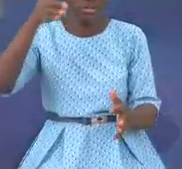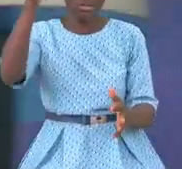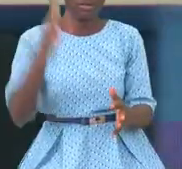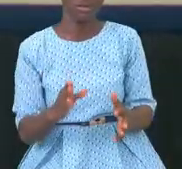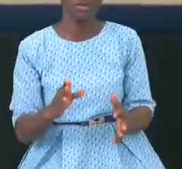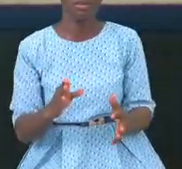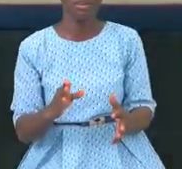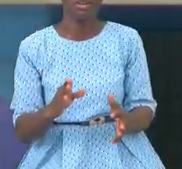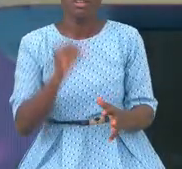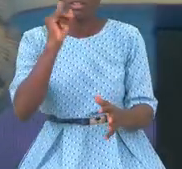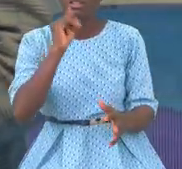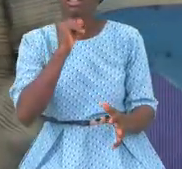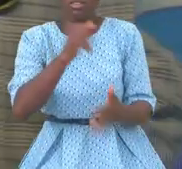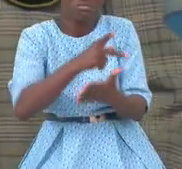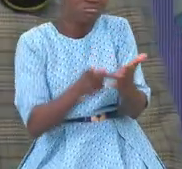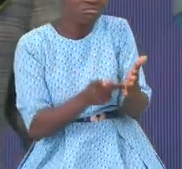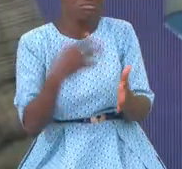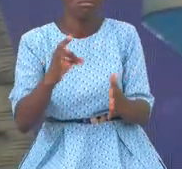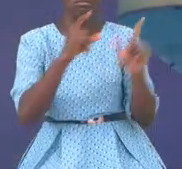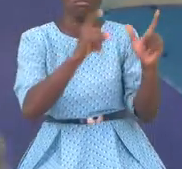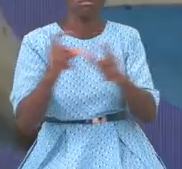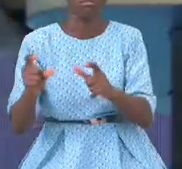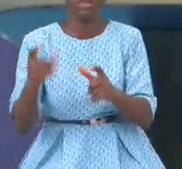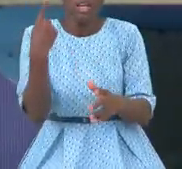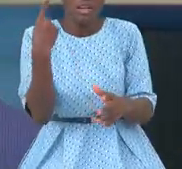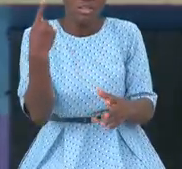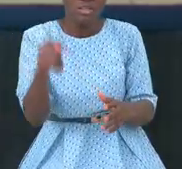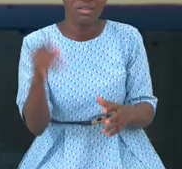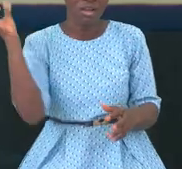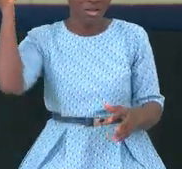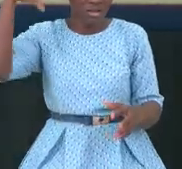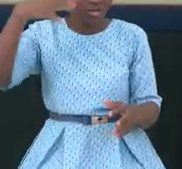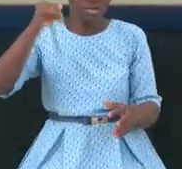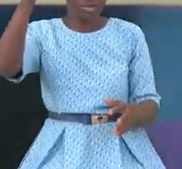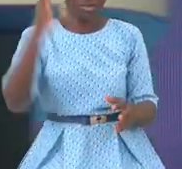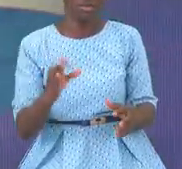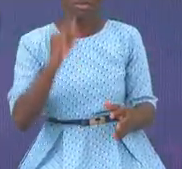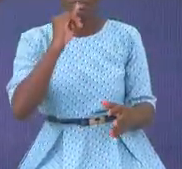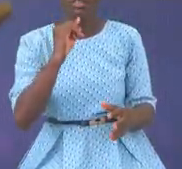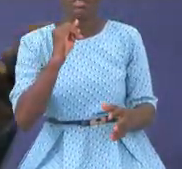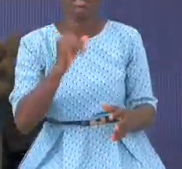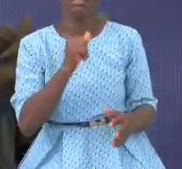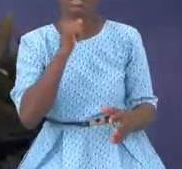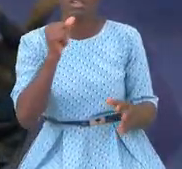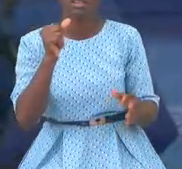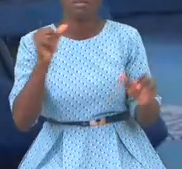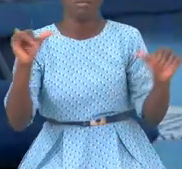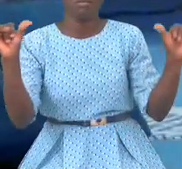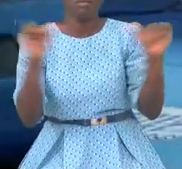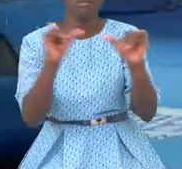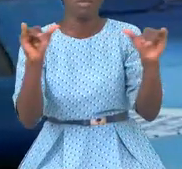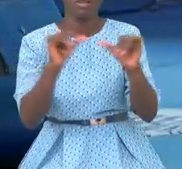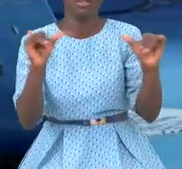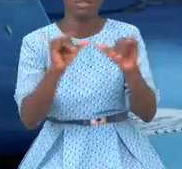God is immeasurable, abundant. And because of that, he says, think about me. If